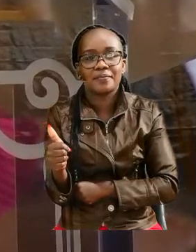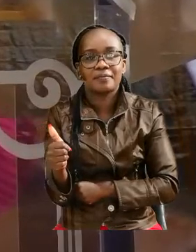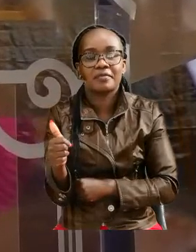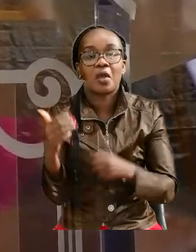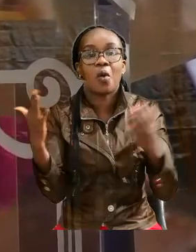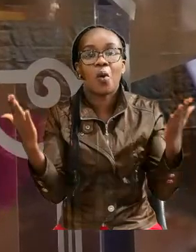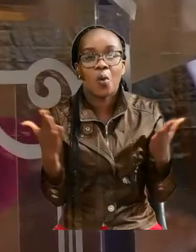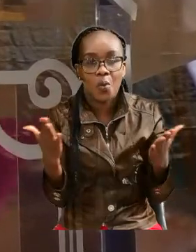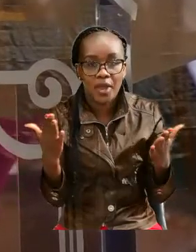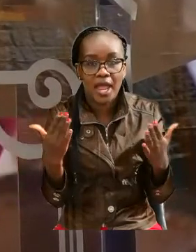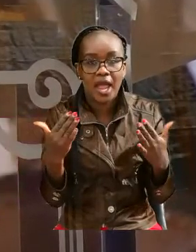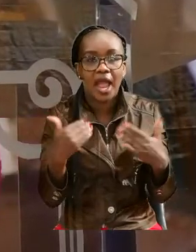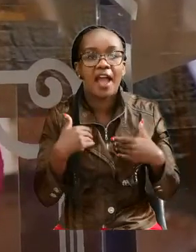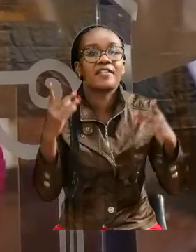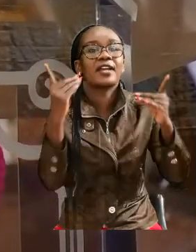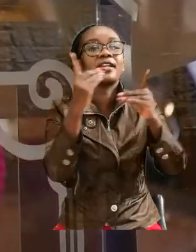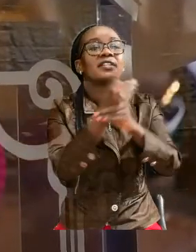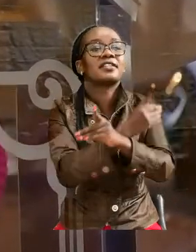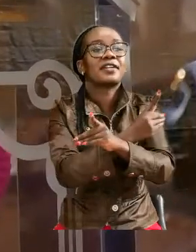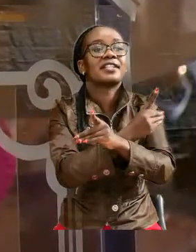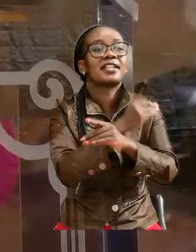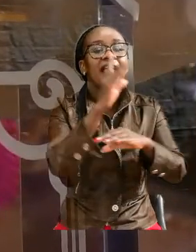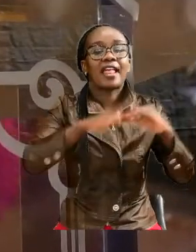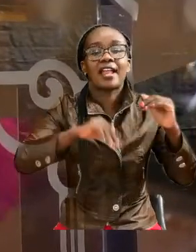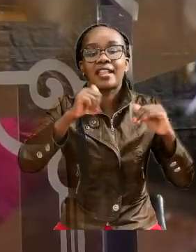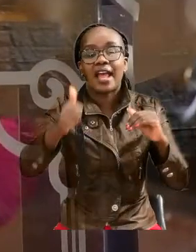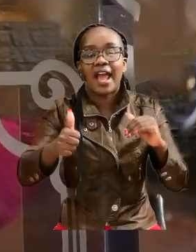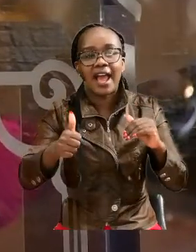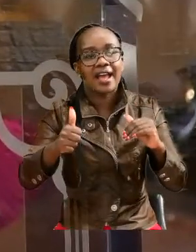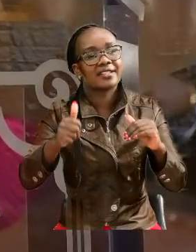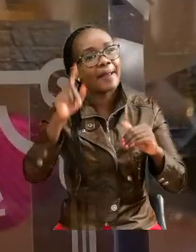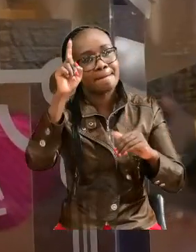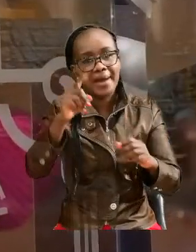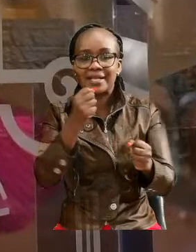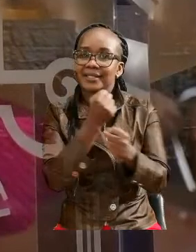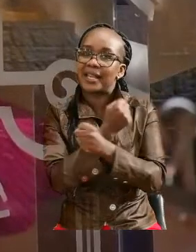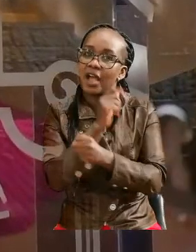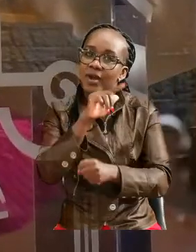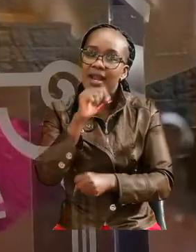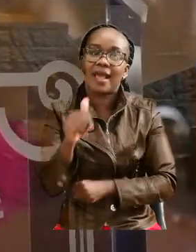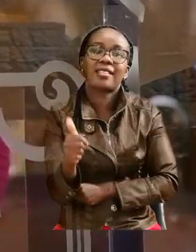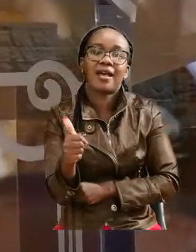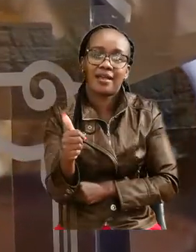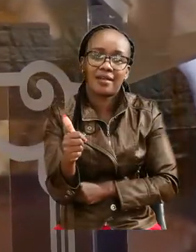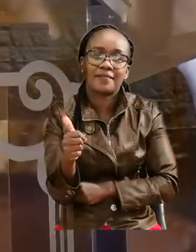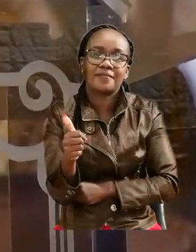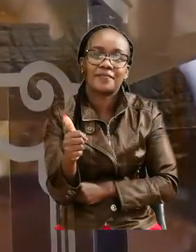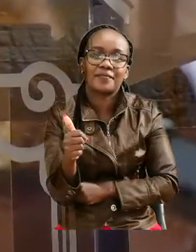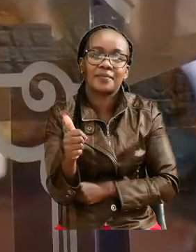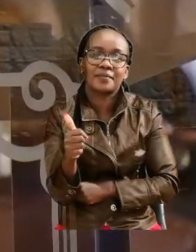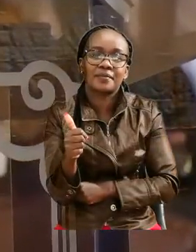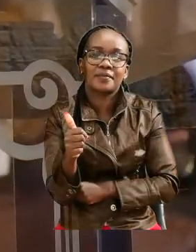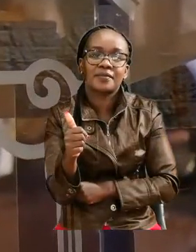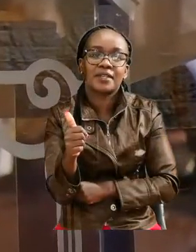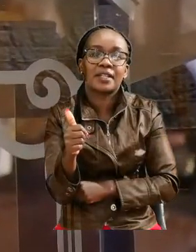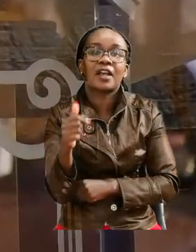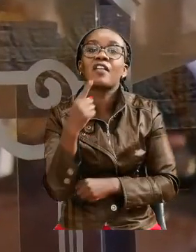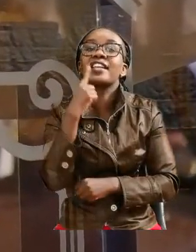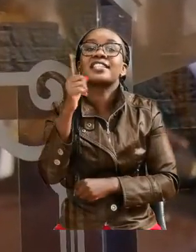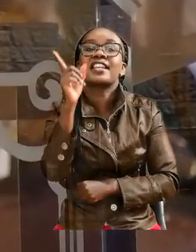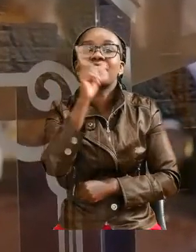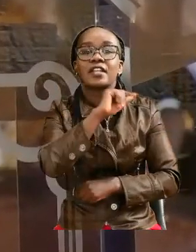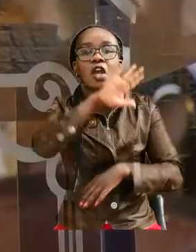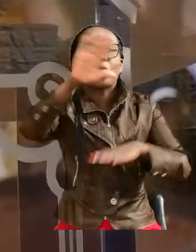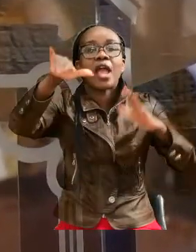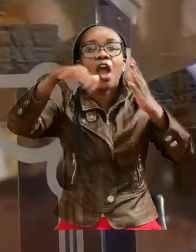Whether we are different than the others, we should embrace every one of us. Like it is said, we are